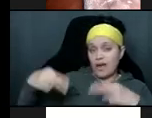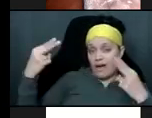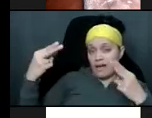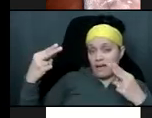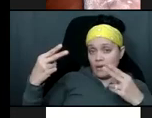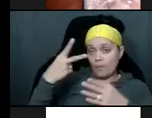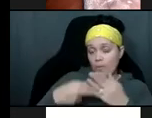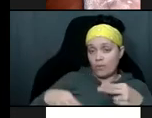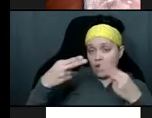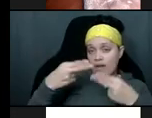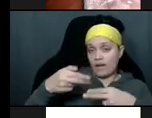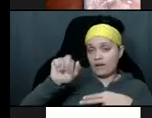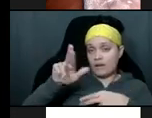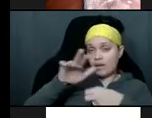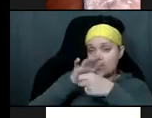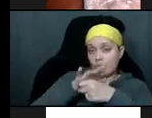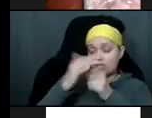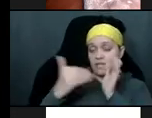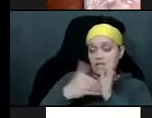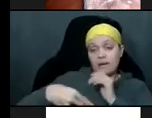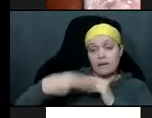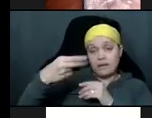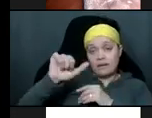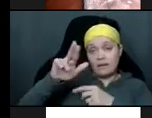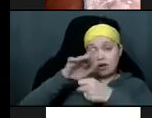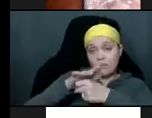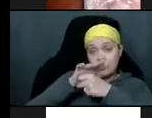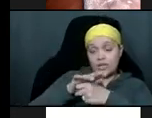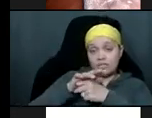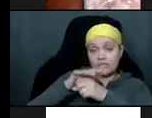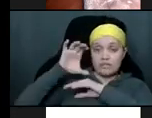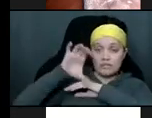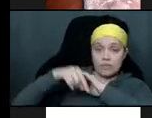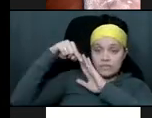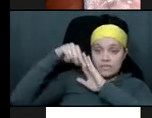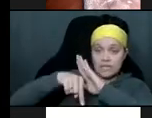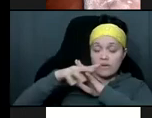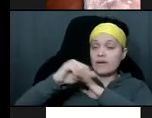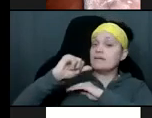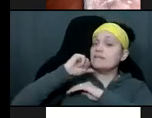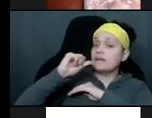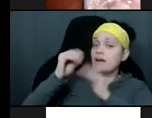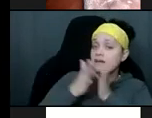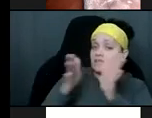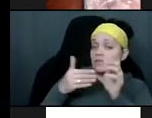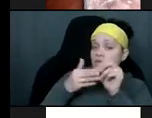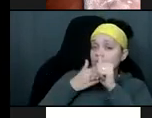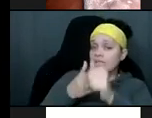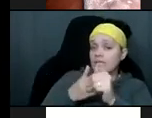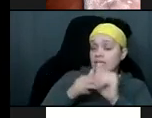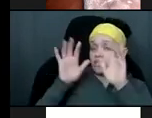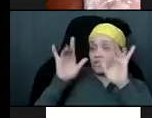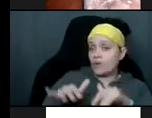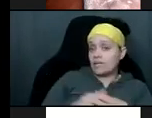pressure. And again, high air pressure is pushing down and not generally leading to